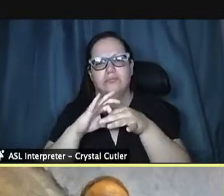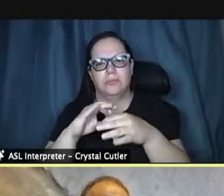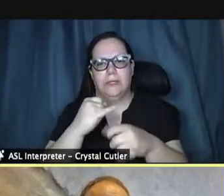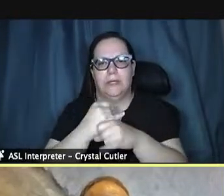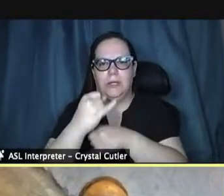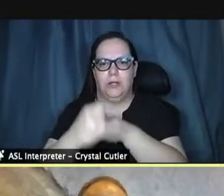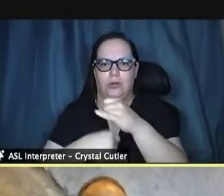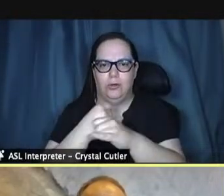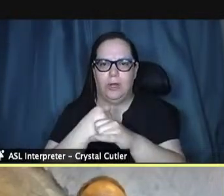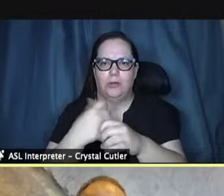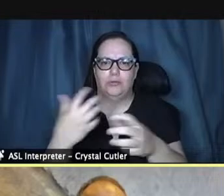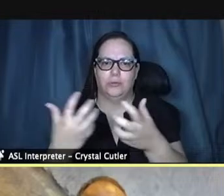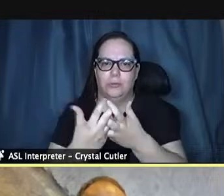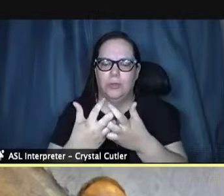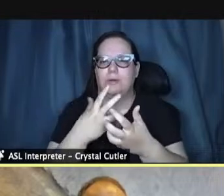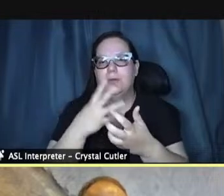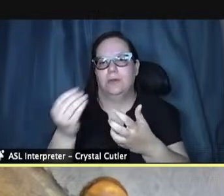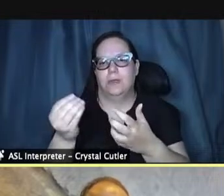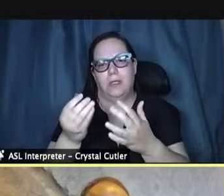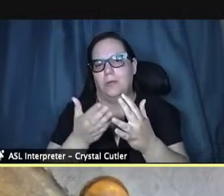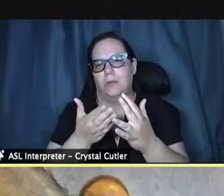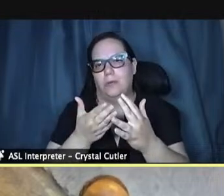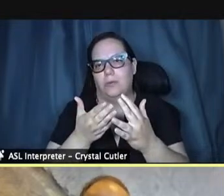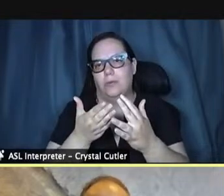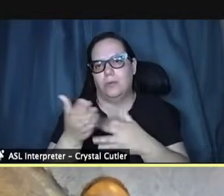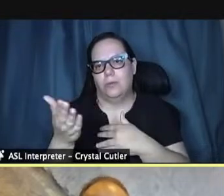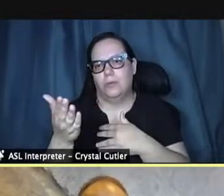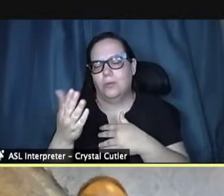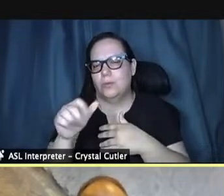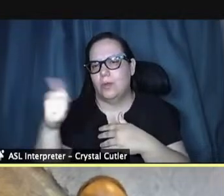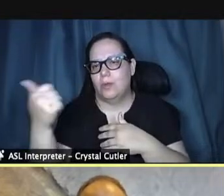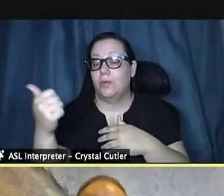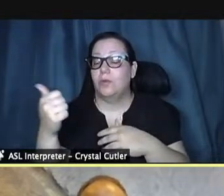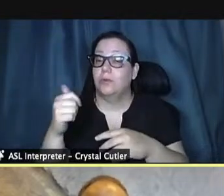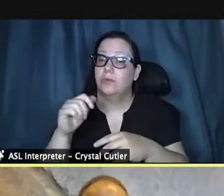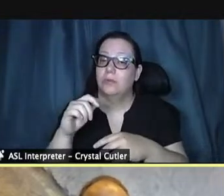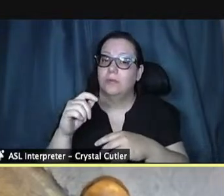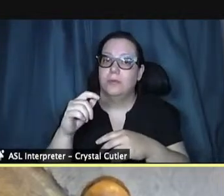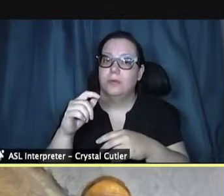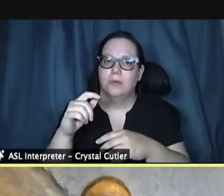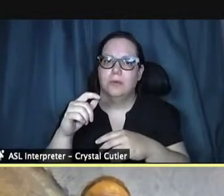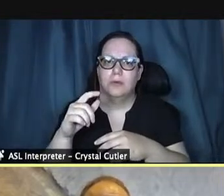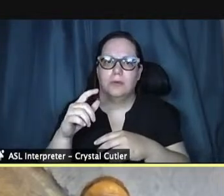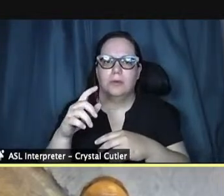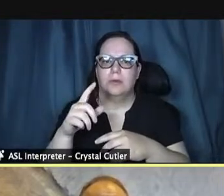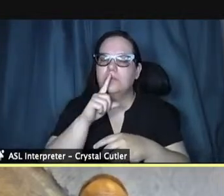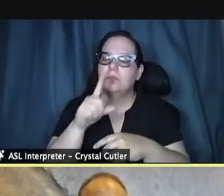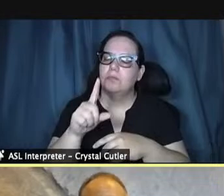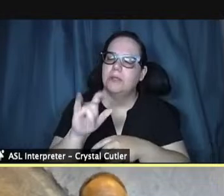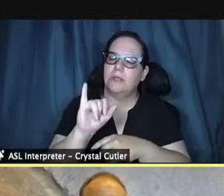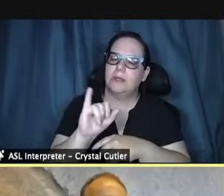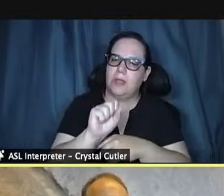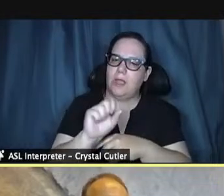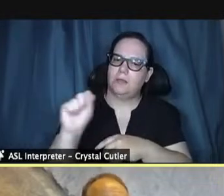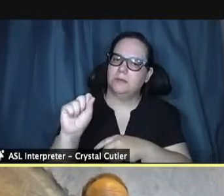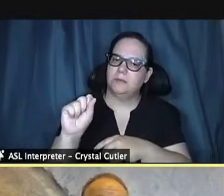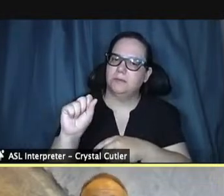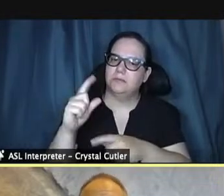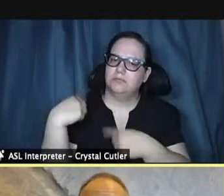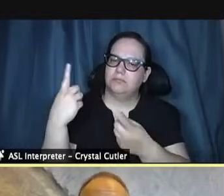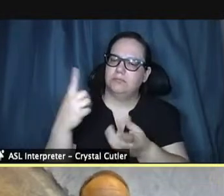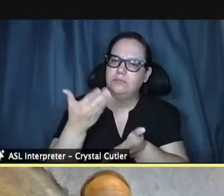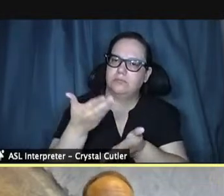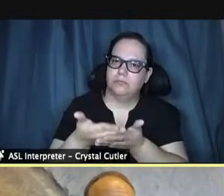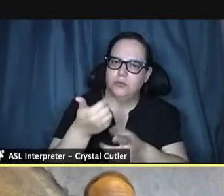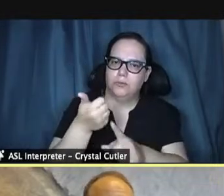the International Space Station, low Earth orbit has proved its value as a place for humans to live and work. Right now, a